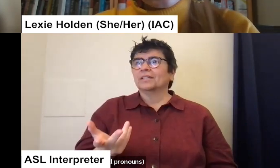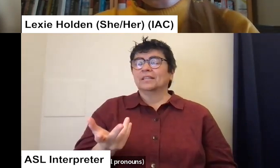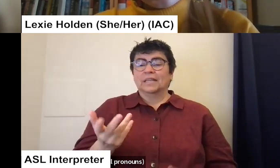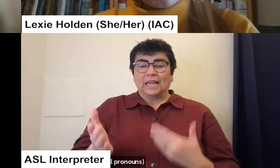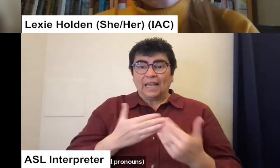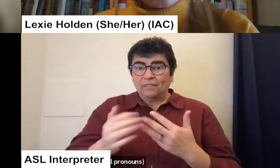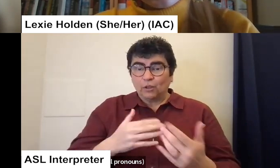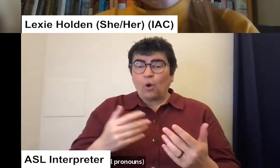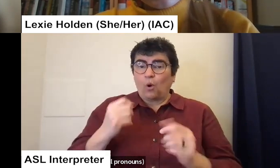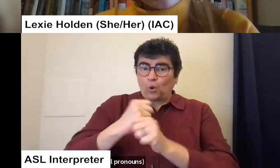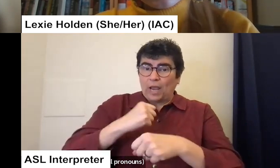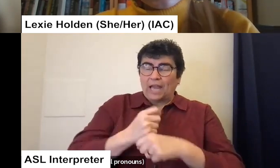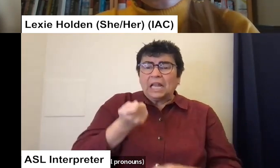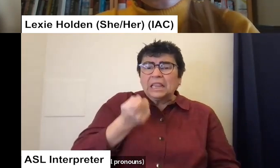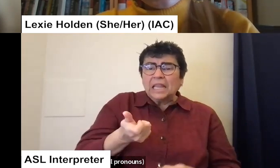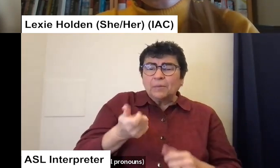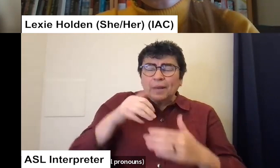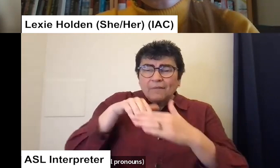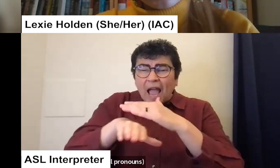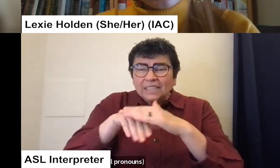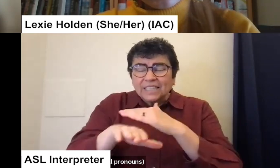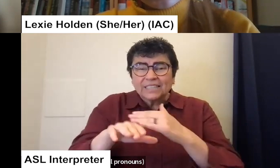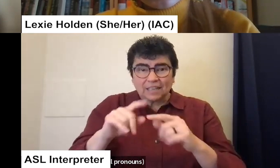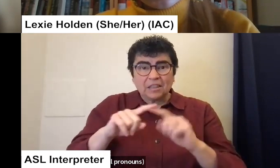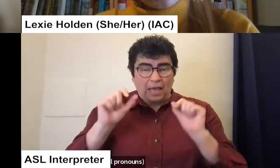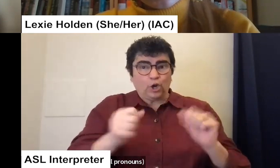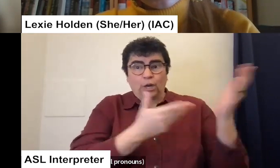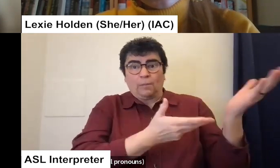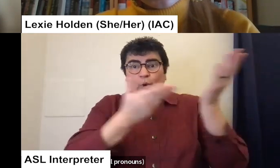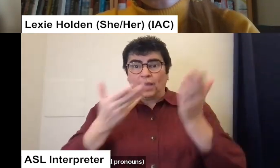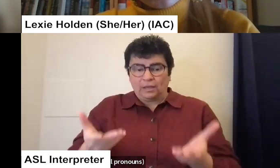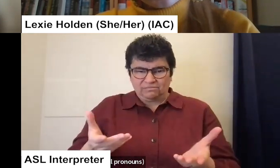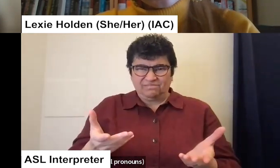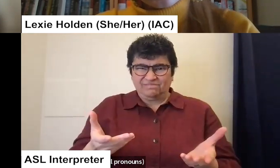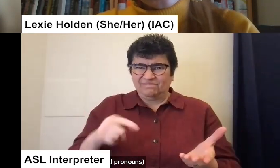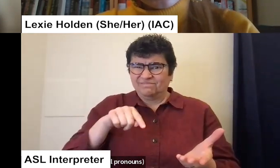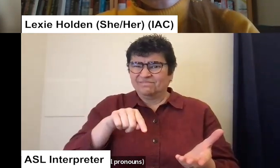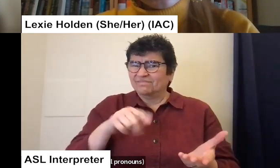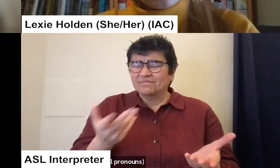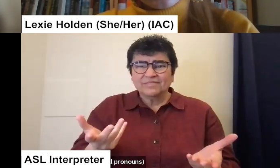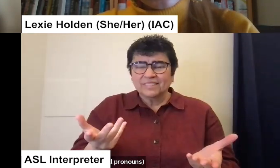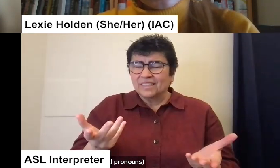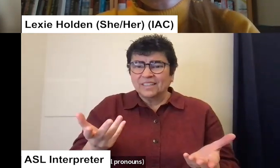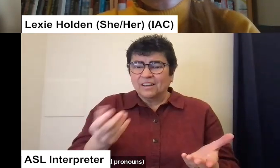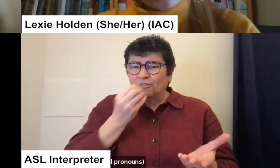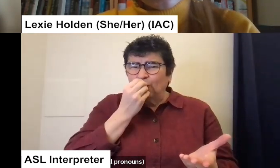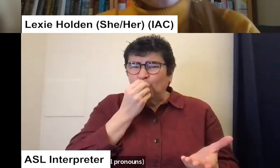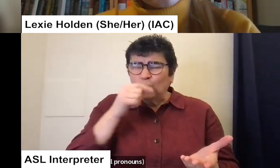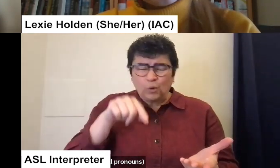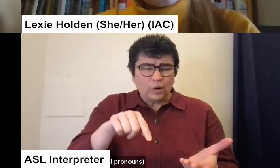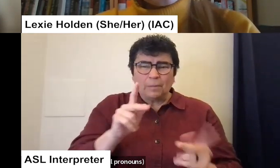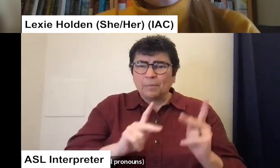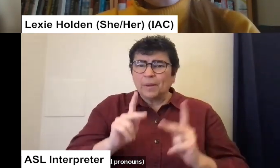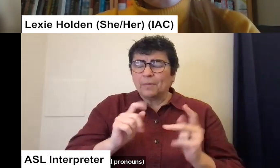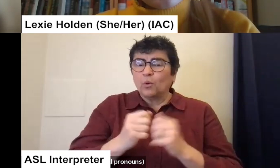even though they had created a little bit of access, meaning they were coming to the house now, they were dropping off food that people